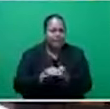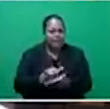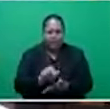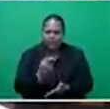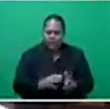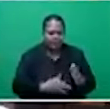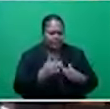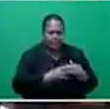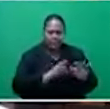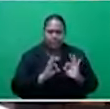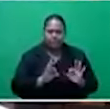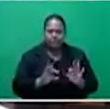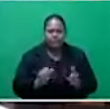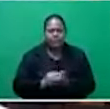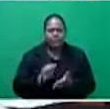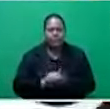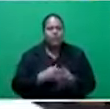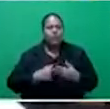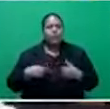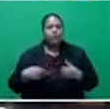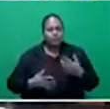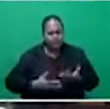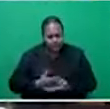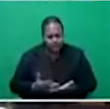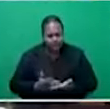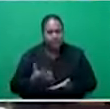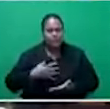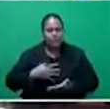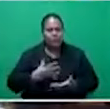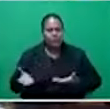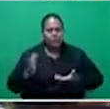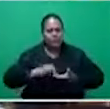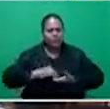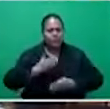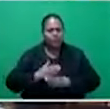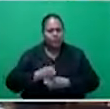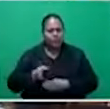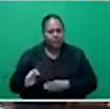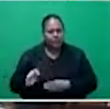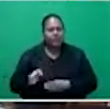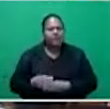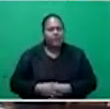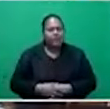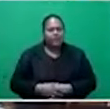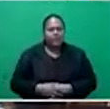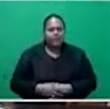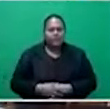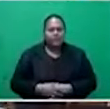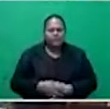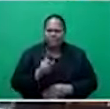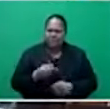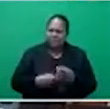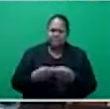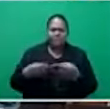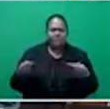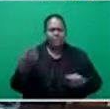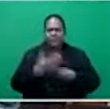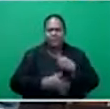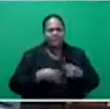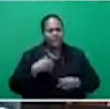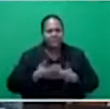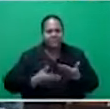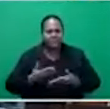course, we'll build a further collaboration. Mr. Speaker, sir, none of them actually mentioned or were proud about the fact that Fiji Airways is going to commence